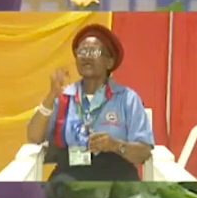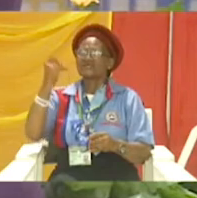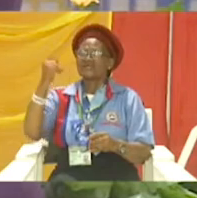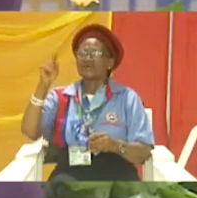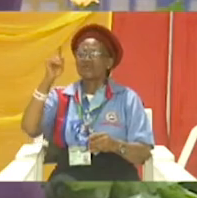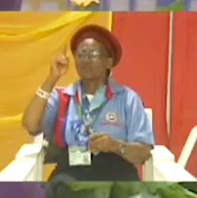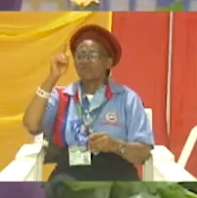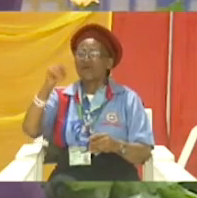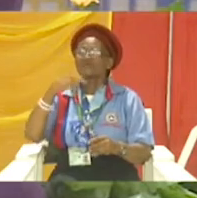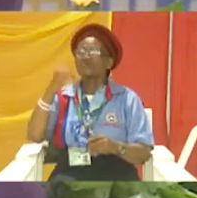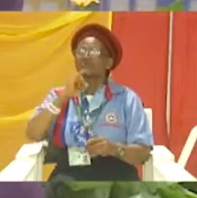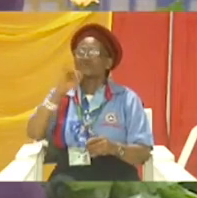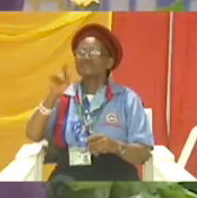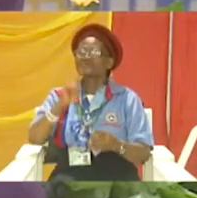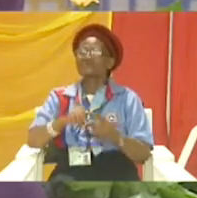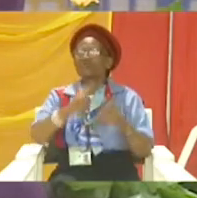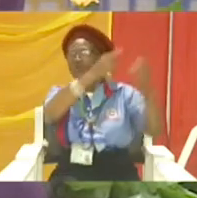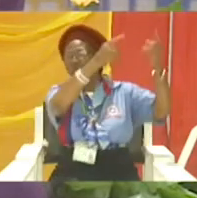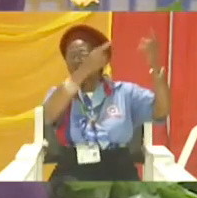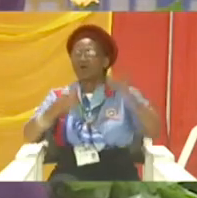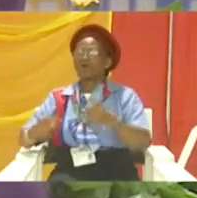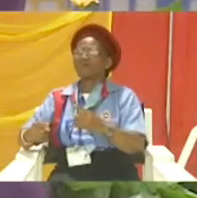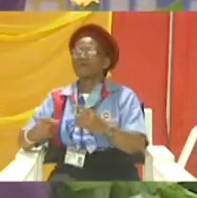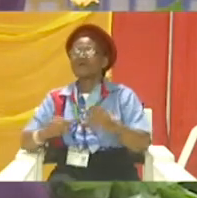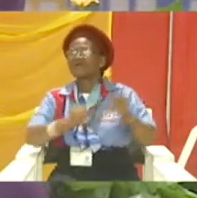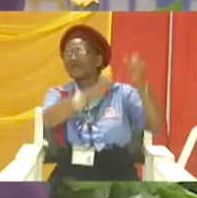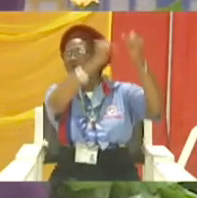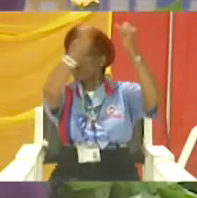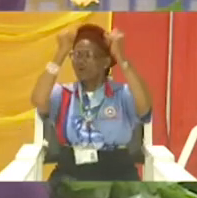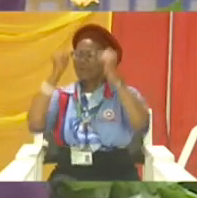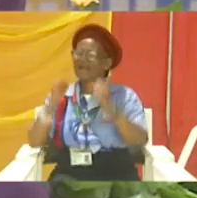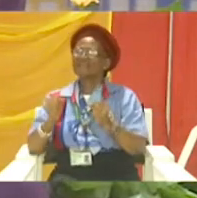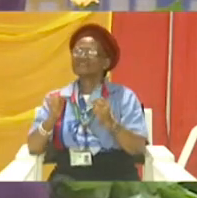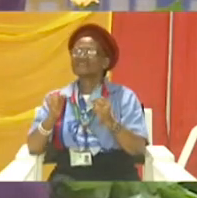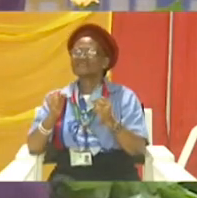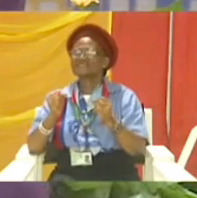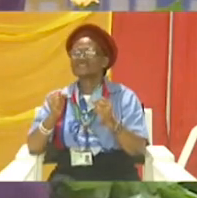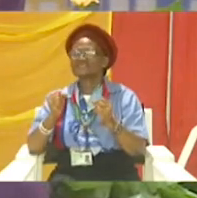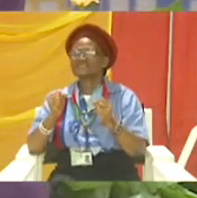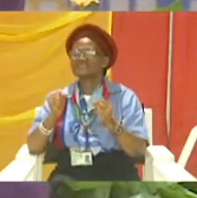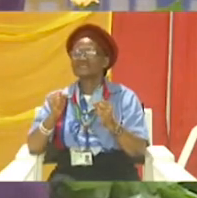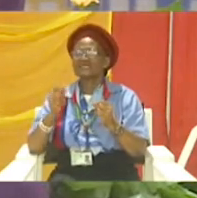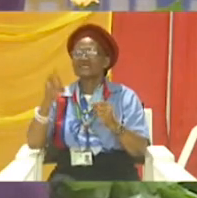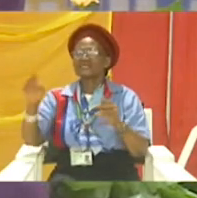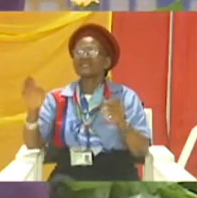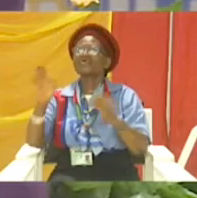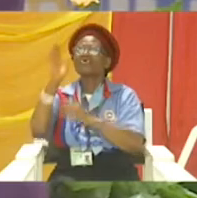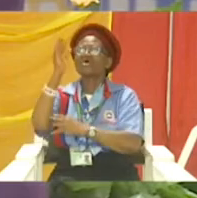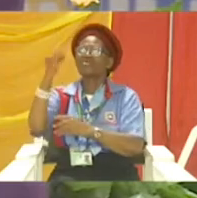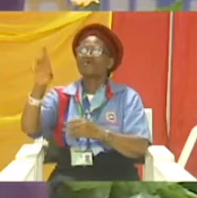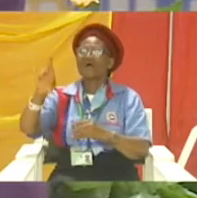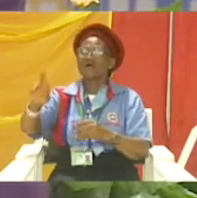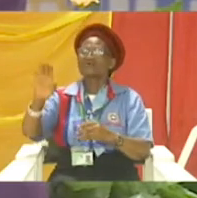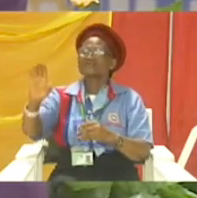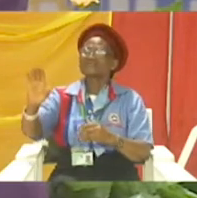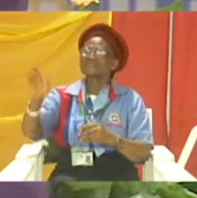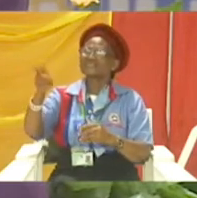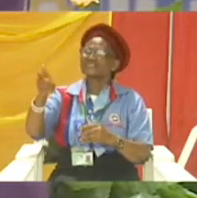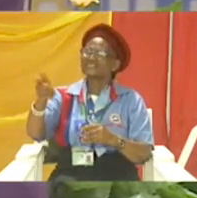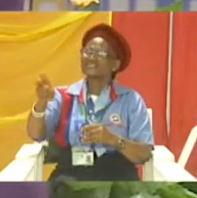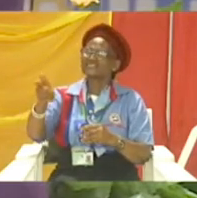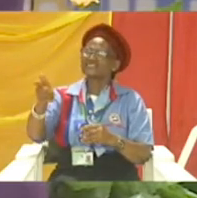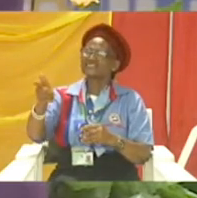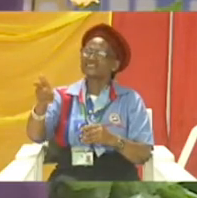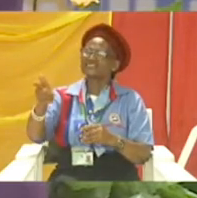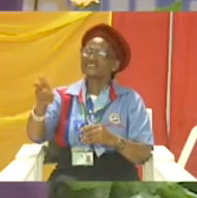wa, the one who is to come, and to sit on board, the Almighty, O Lord you marry, the God of the redeemed Christian Church of God, O